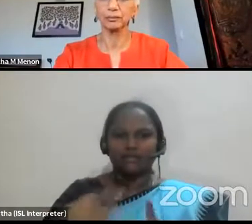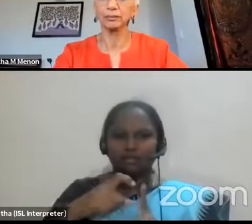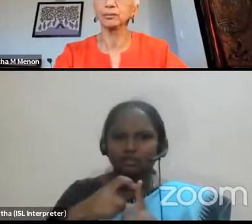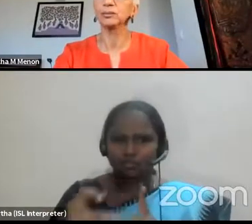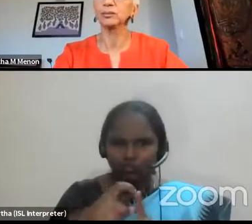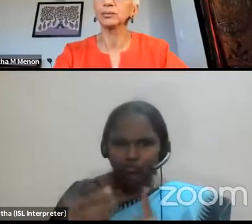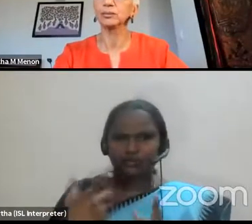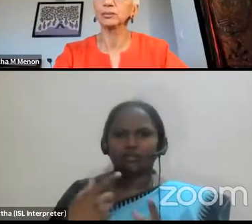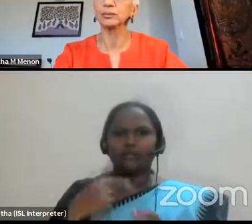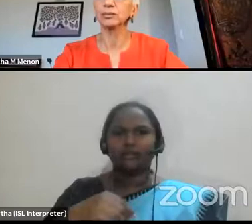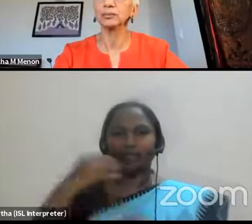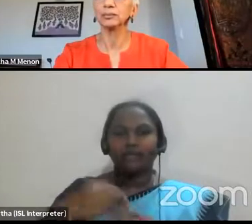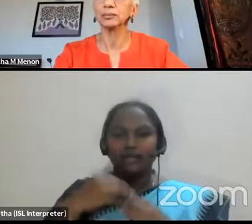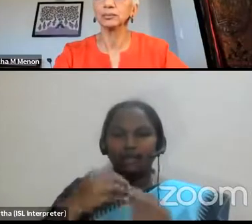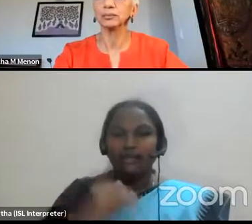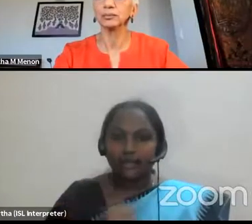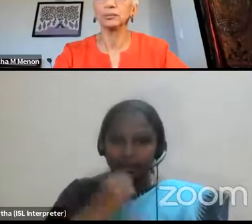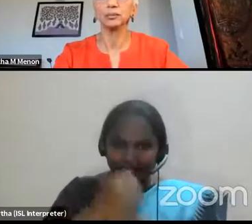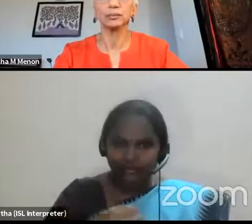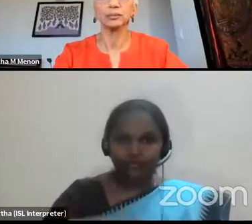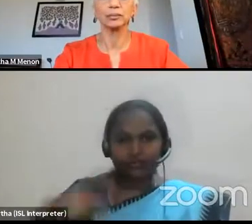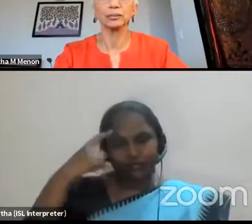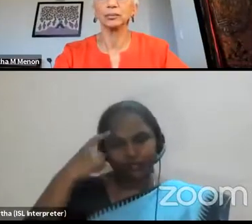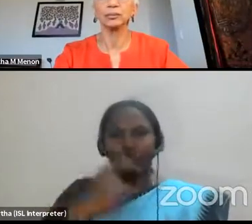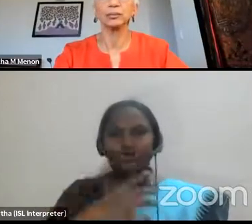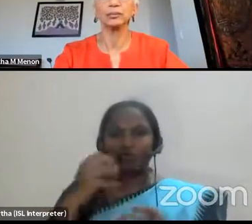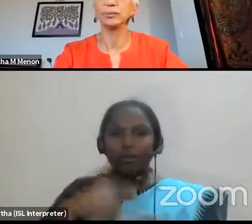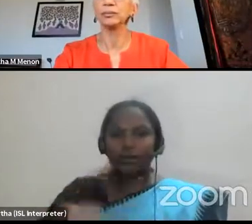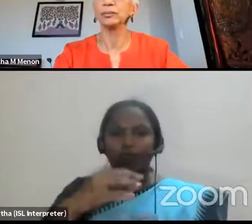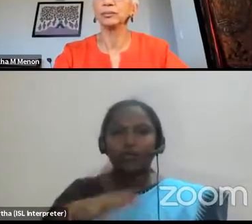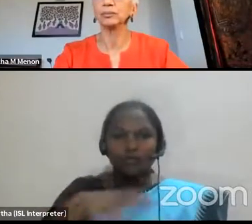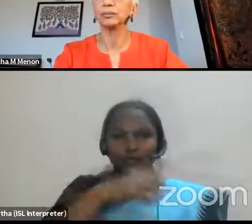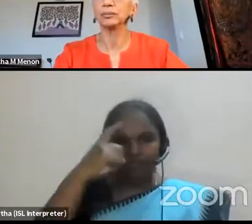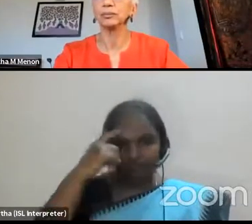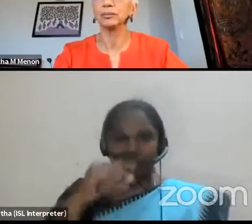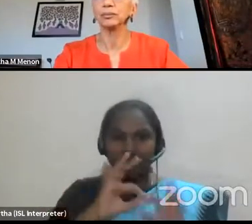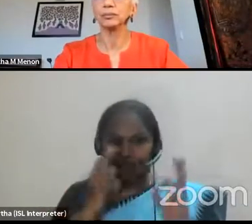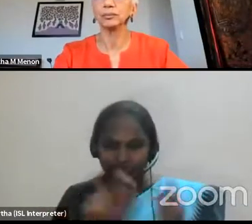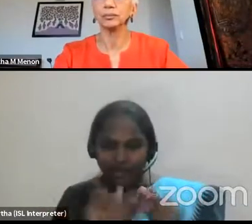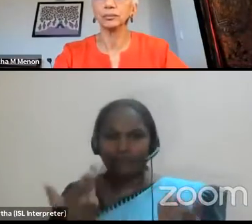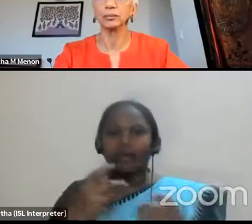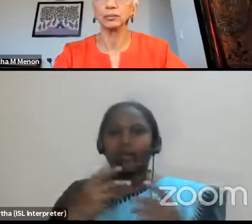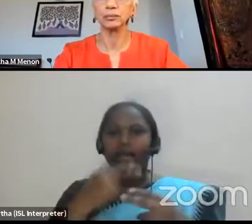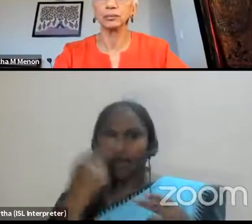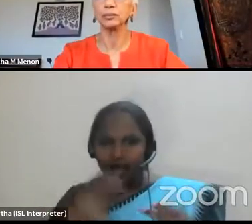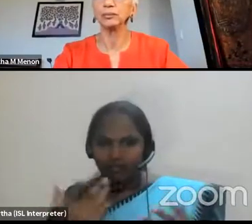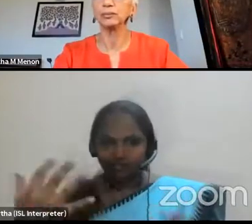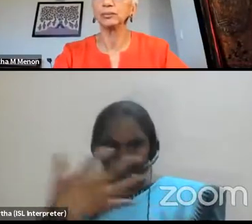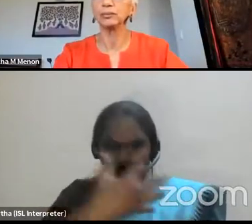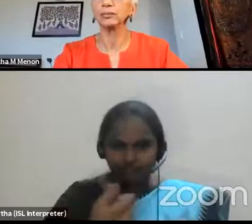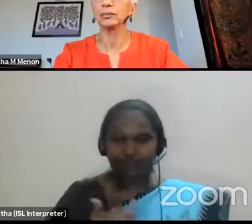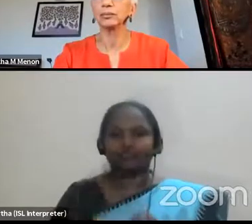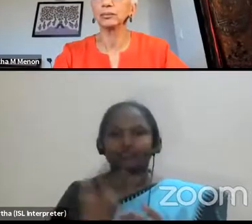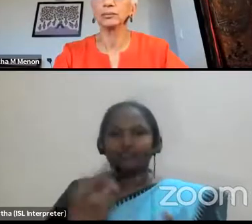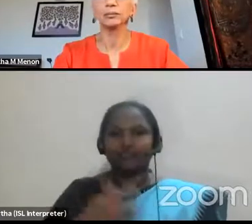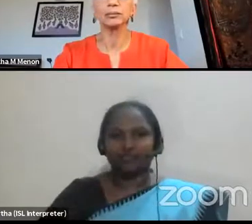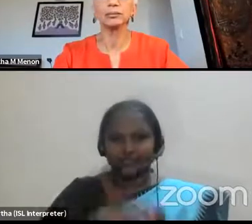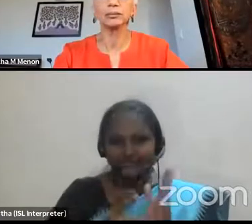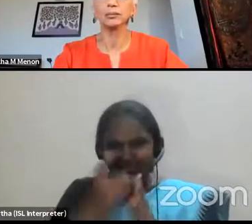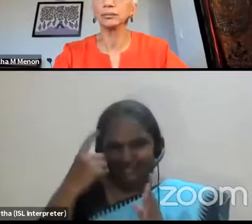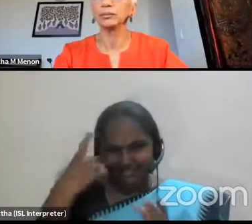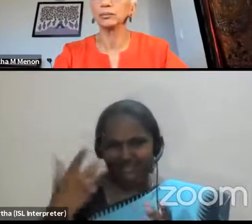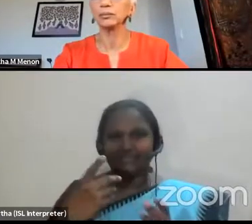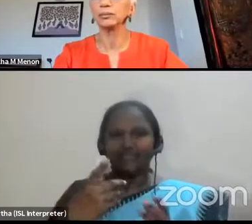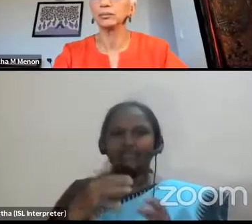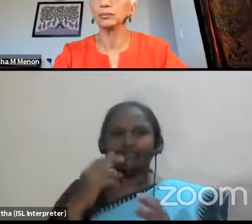an initial leadership gift, a substantial portion of his family's art collection that underpins the MAP